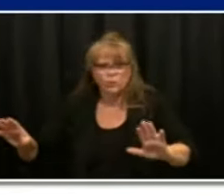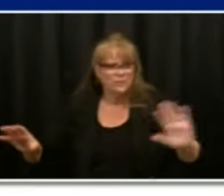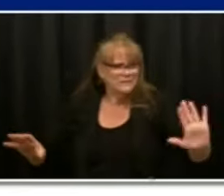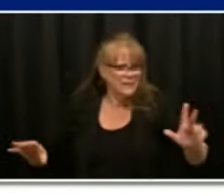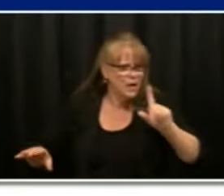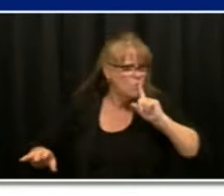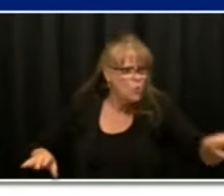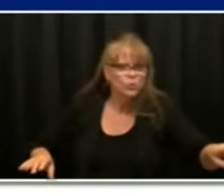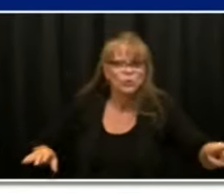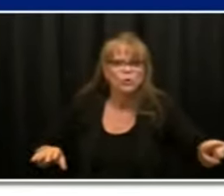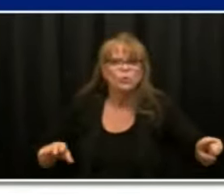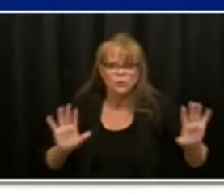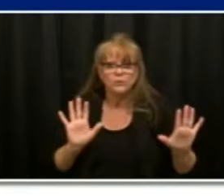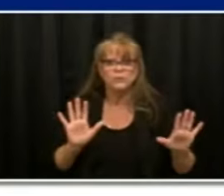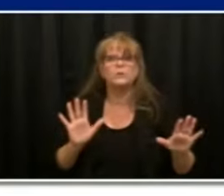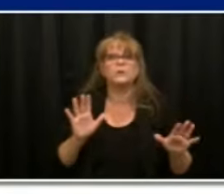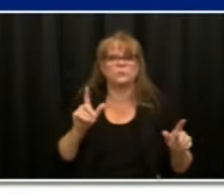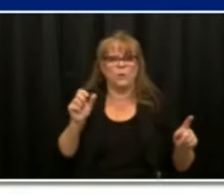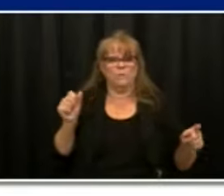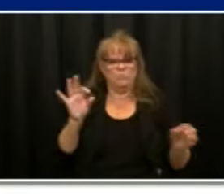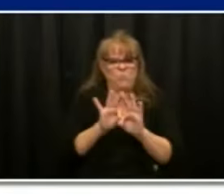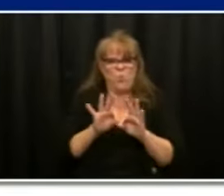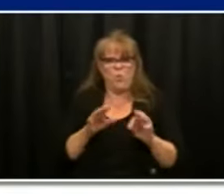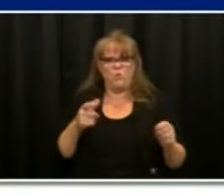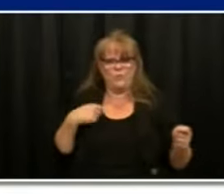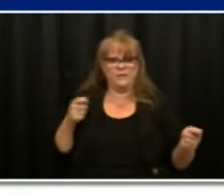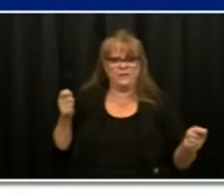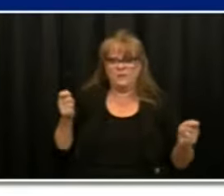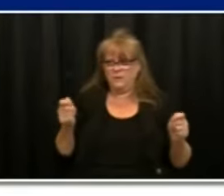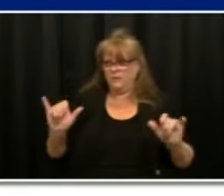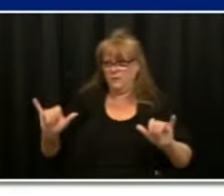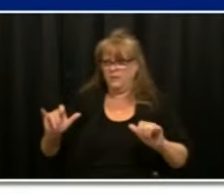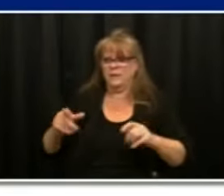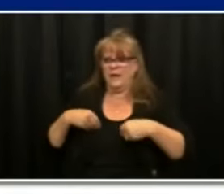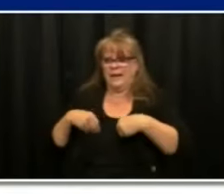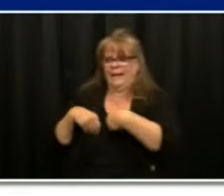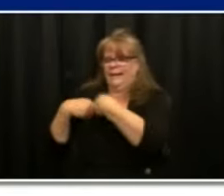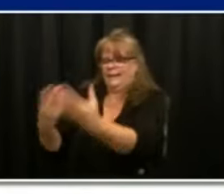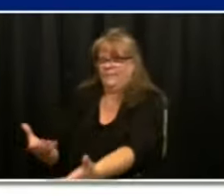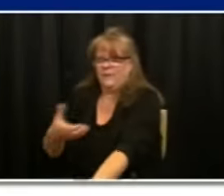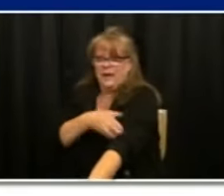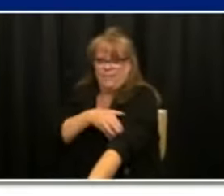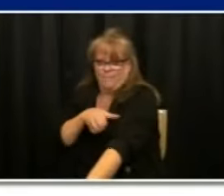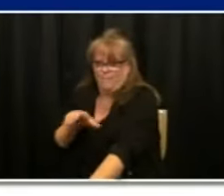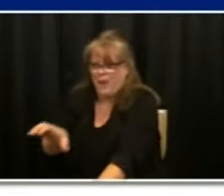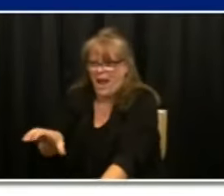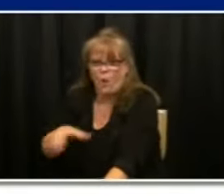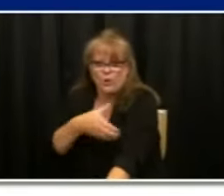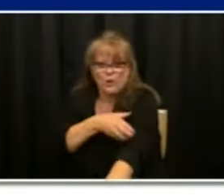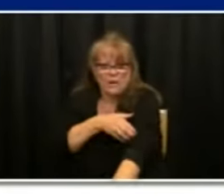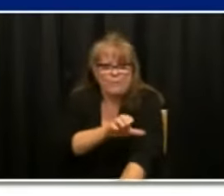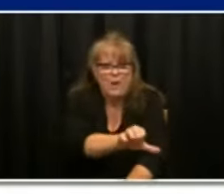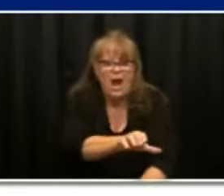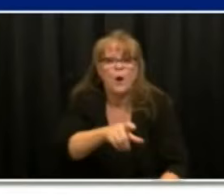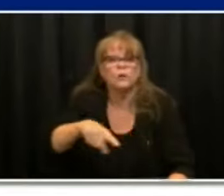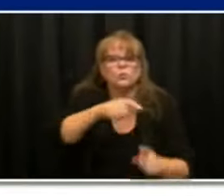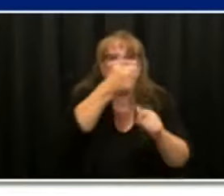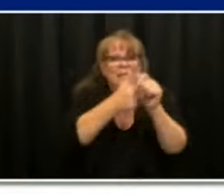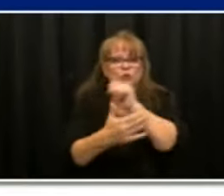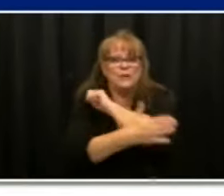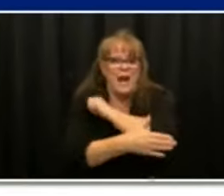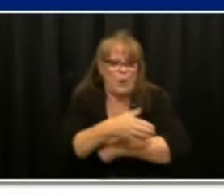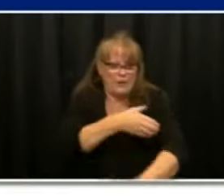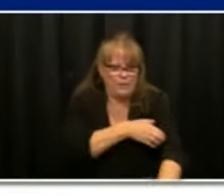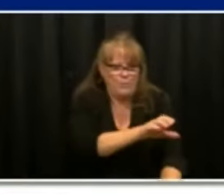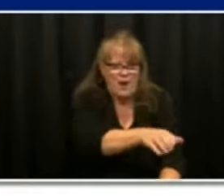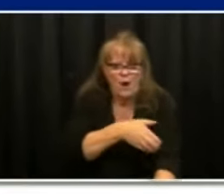shows the 3 waves that Dr. Herlihy was talking about, and certainly the large wave at the